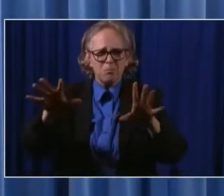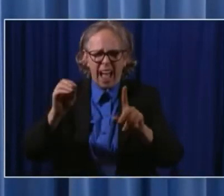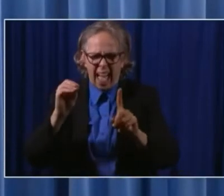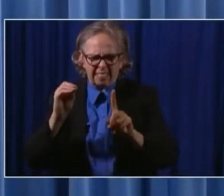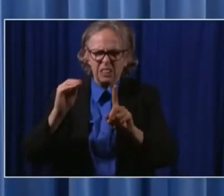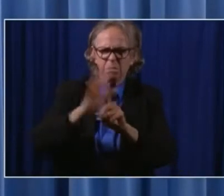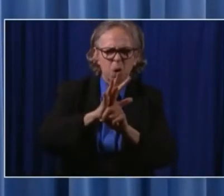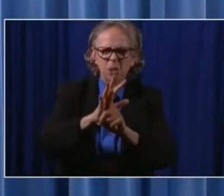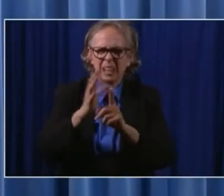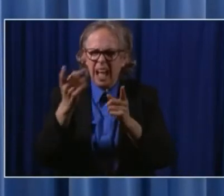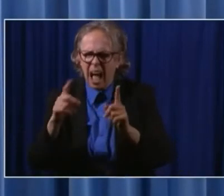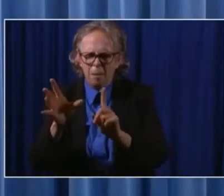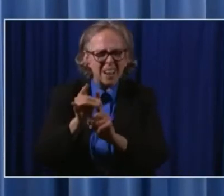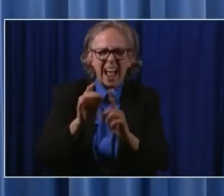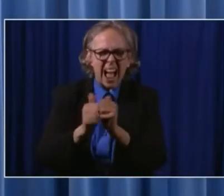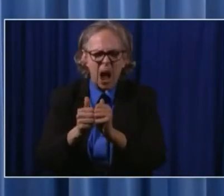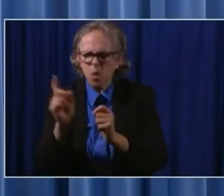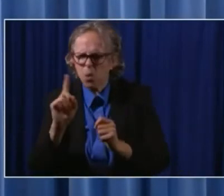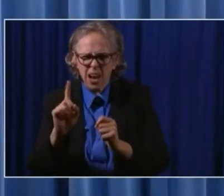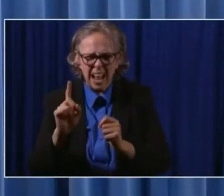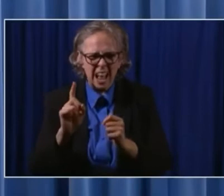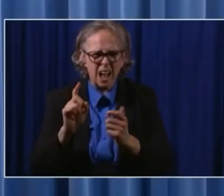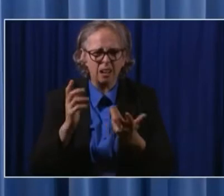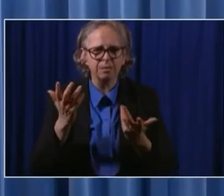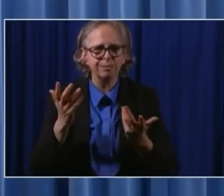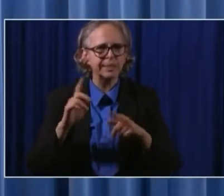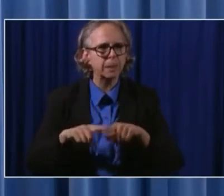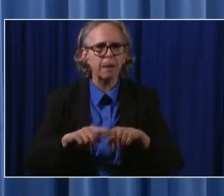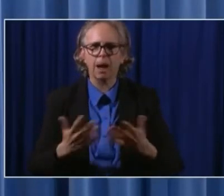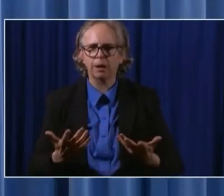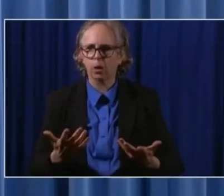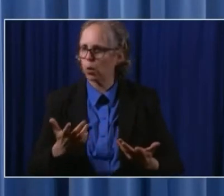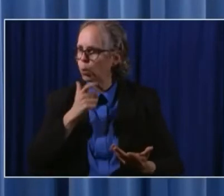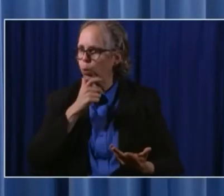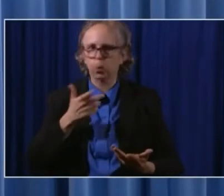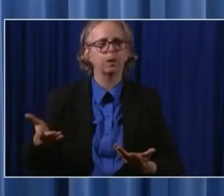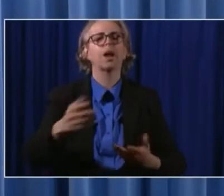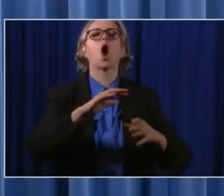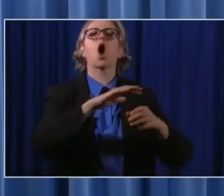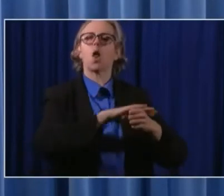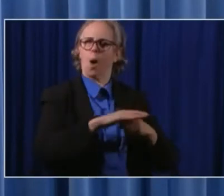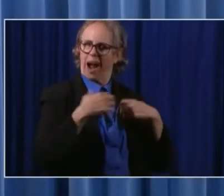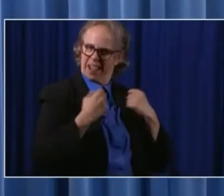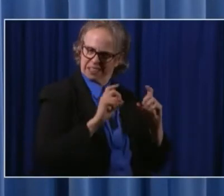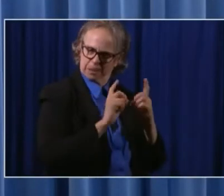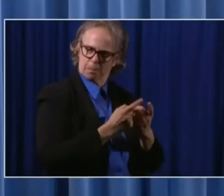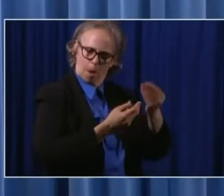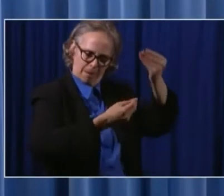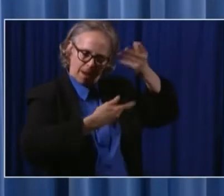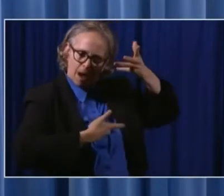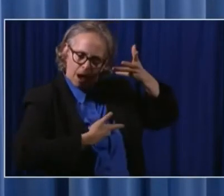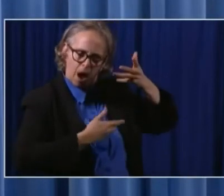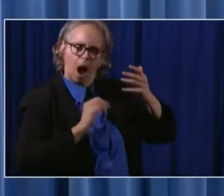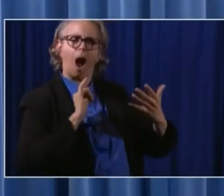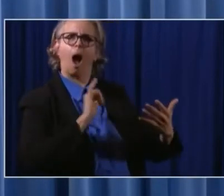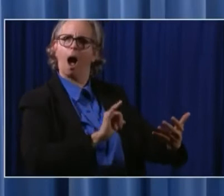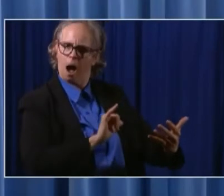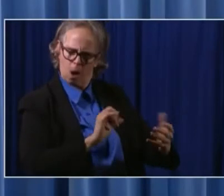And we rely on our 113 local health departments, your local health department, to give us that information.